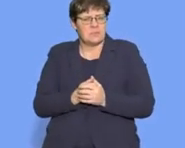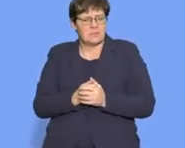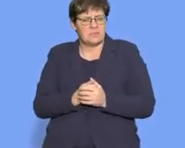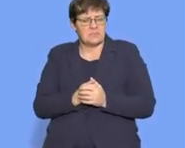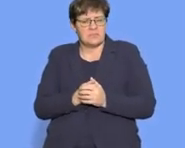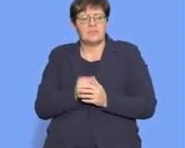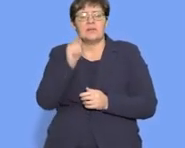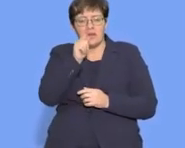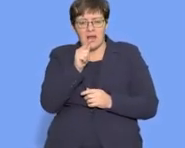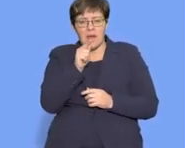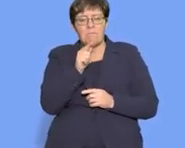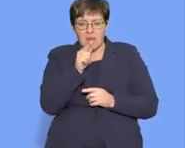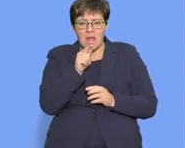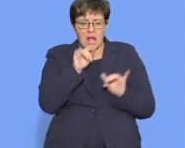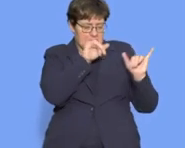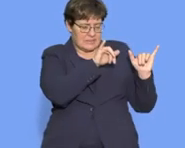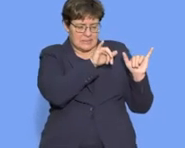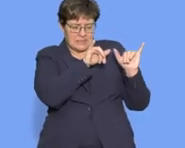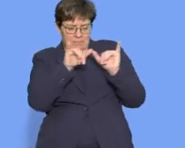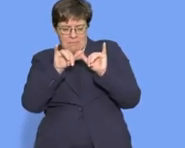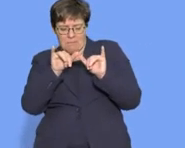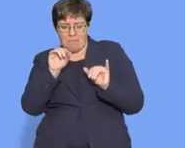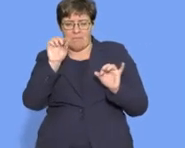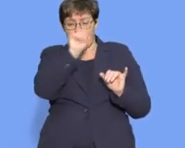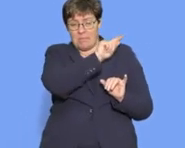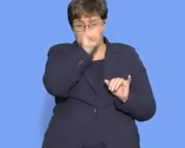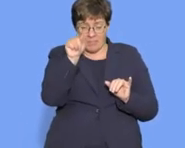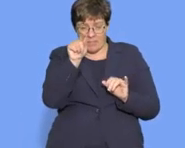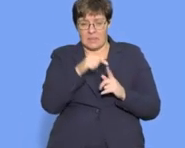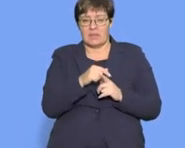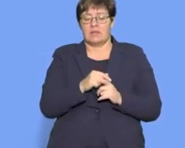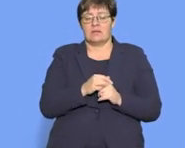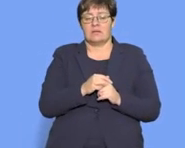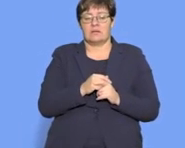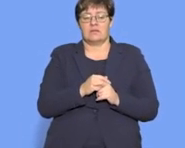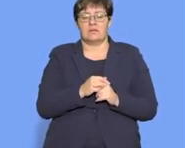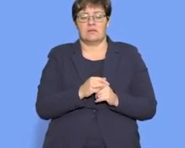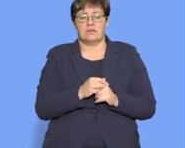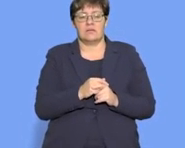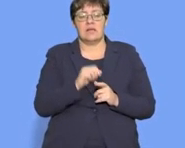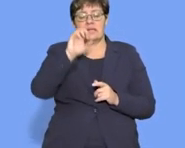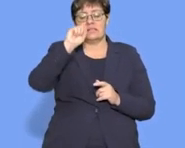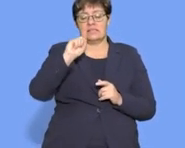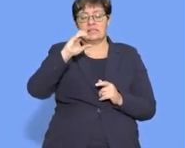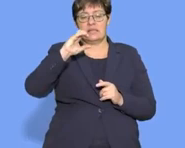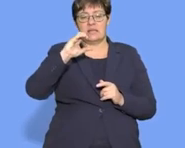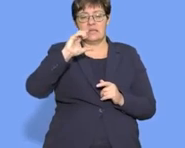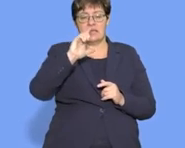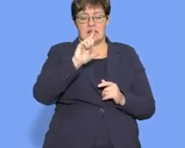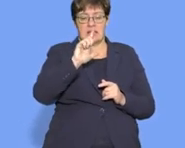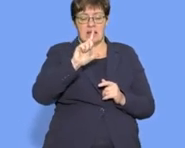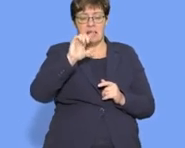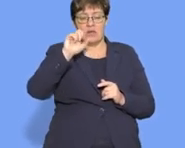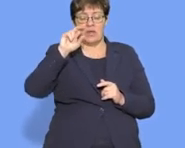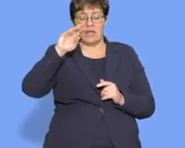walls are evenly thickened, so that is the sclerenchyma. And